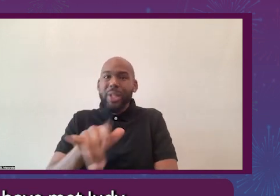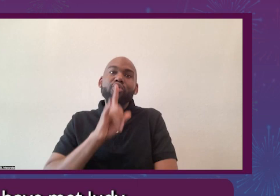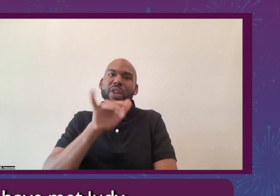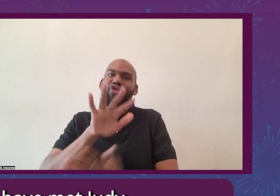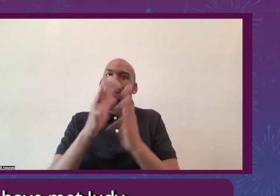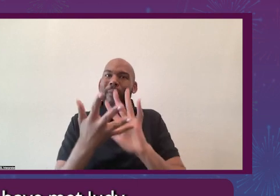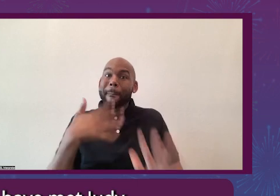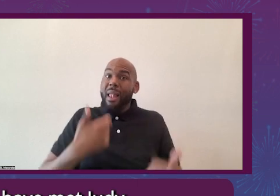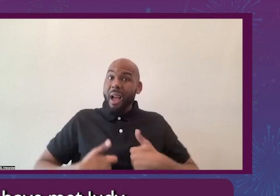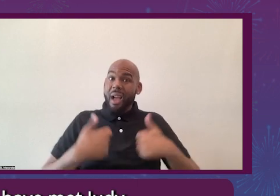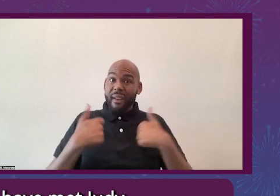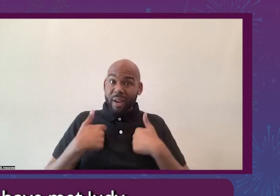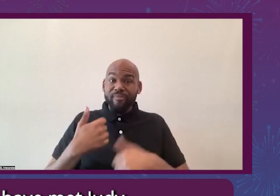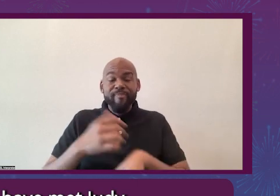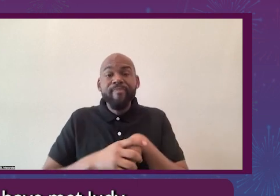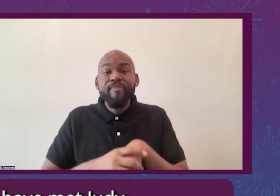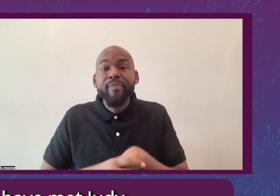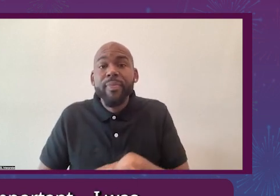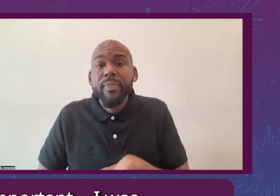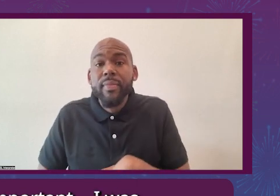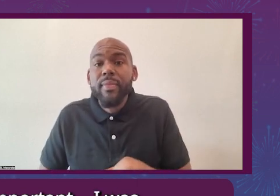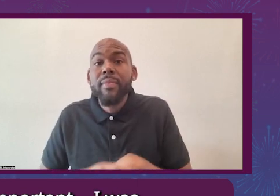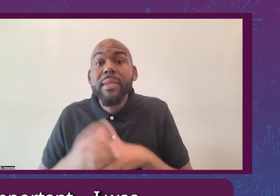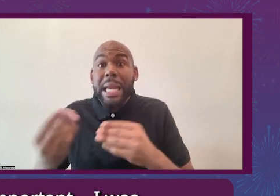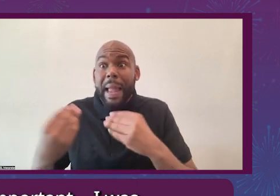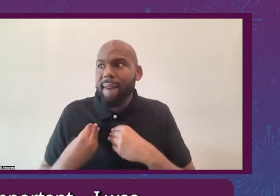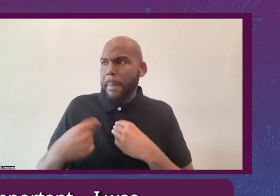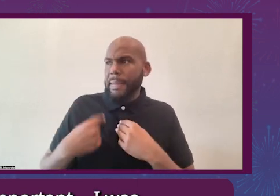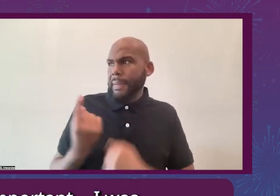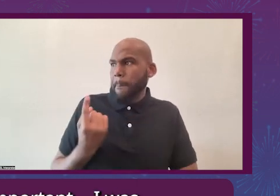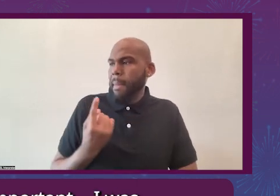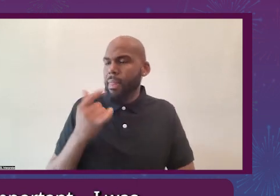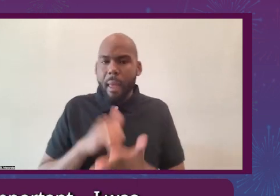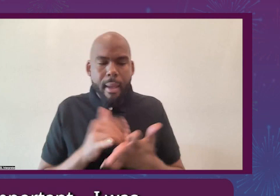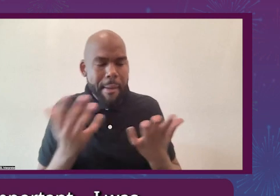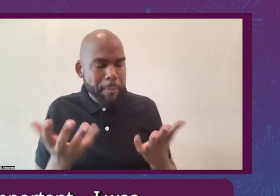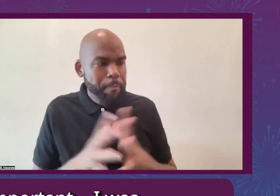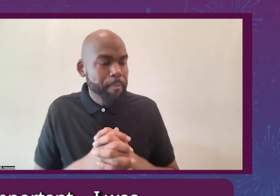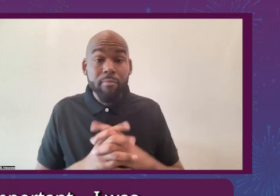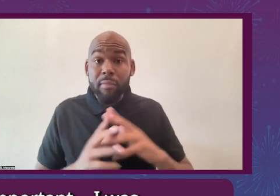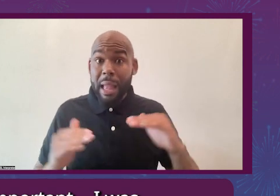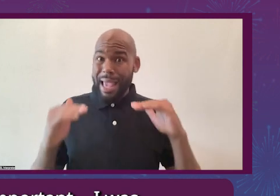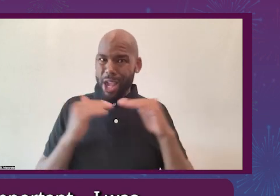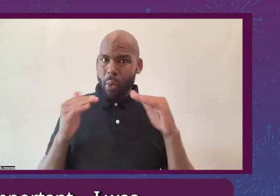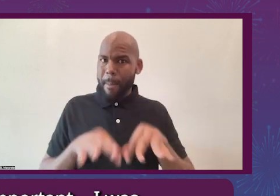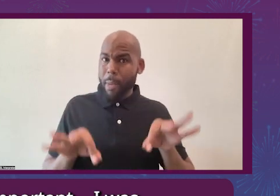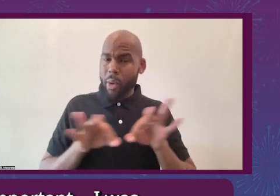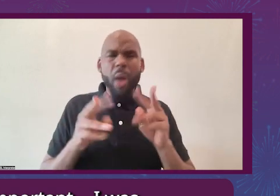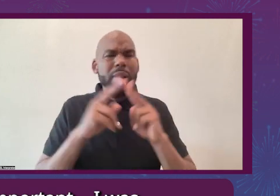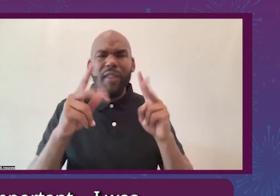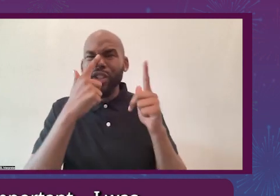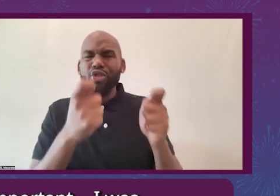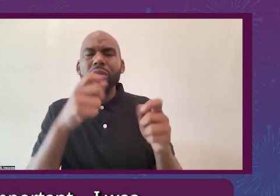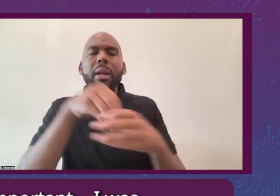life. It gave me something that was equally important. I was very interested